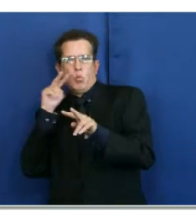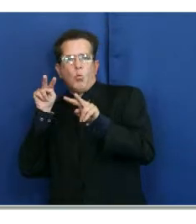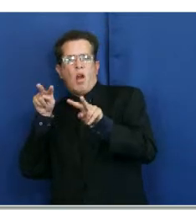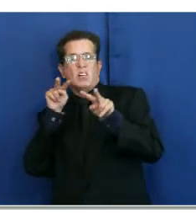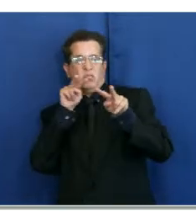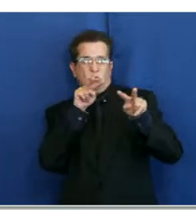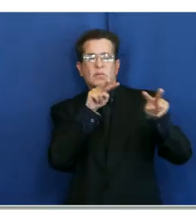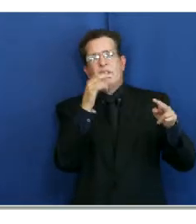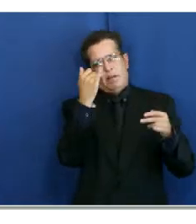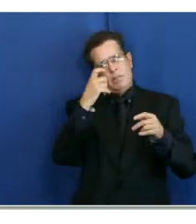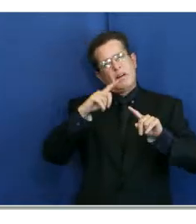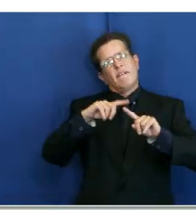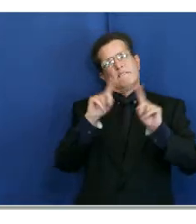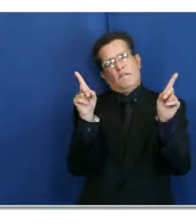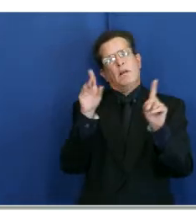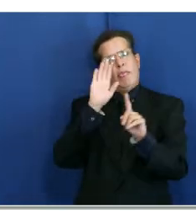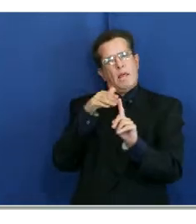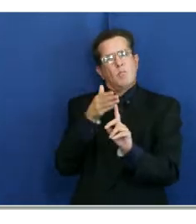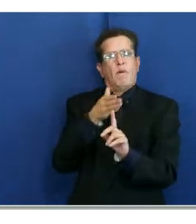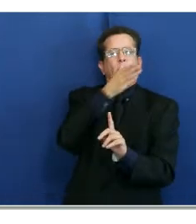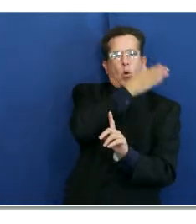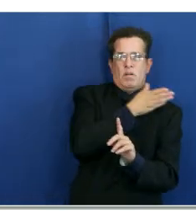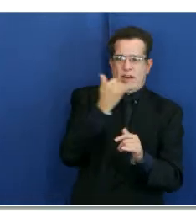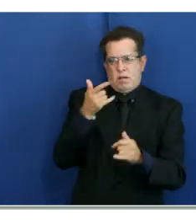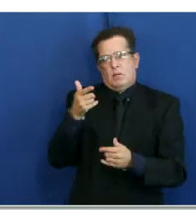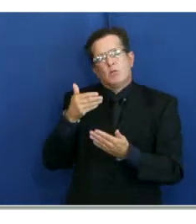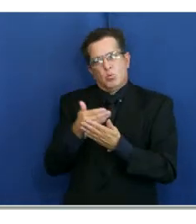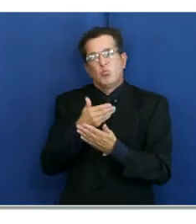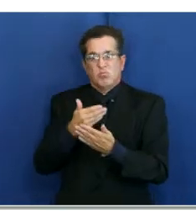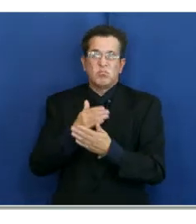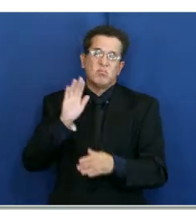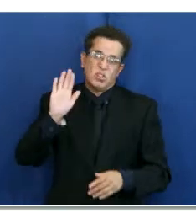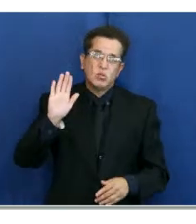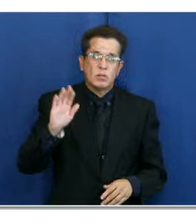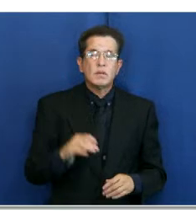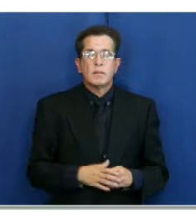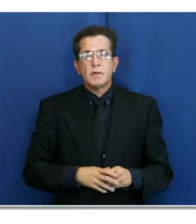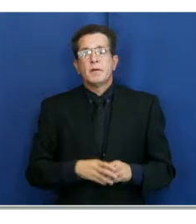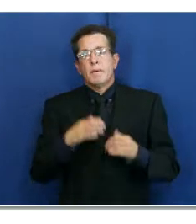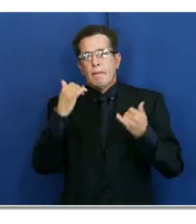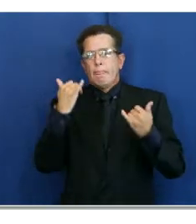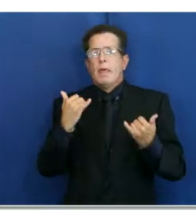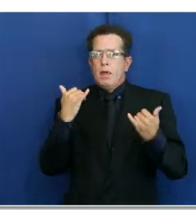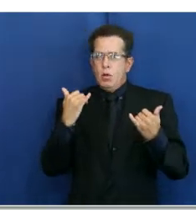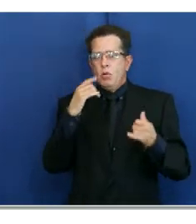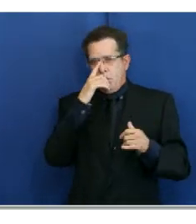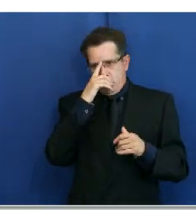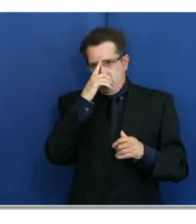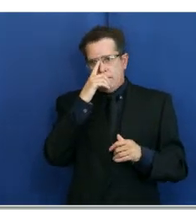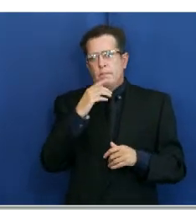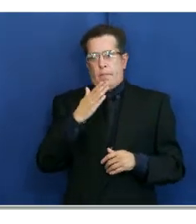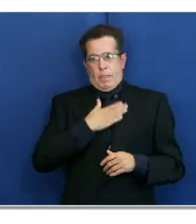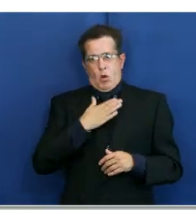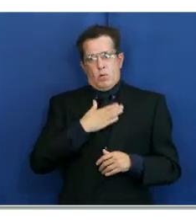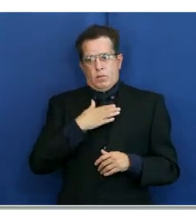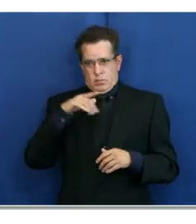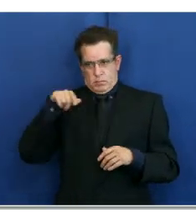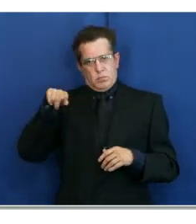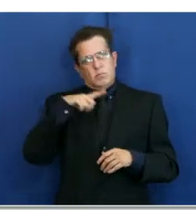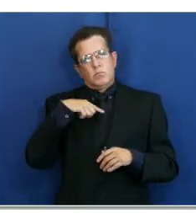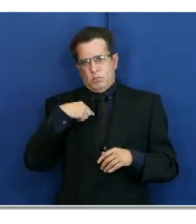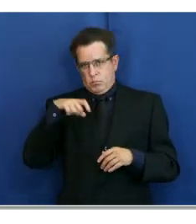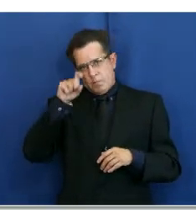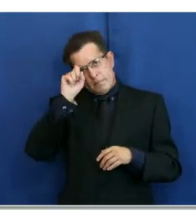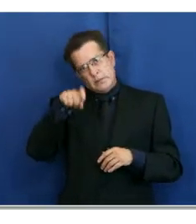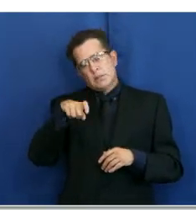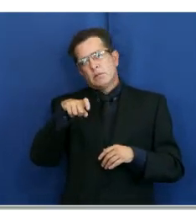the way those 2 are primarily calculated. Now, at a minimum, counties must